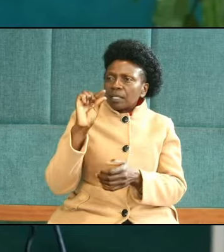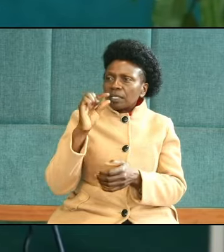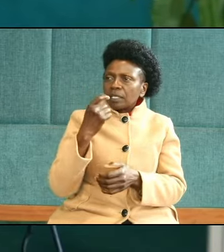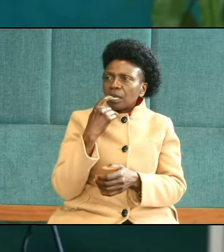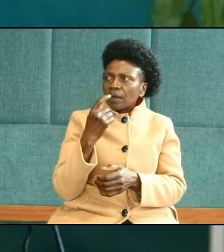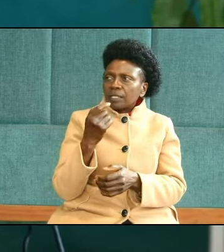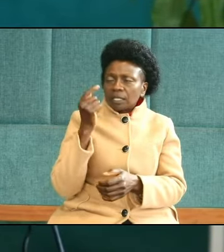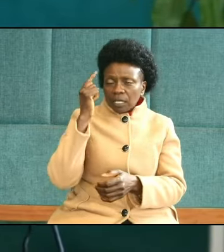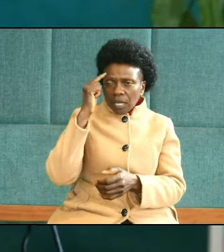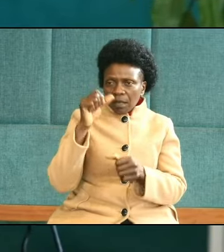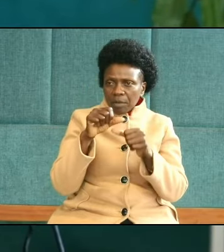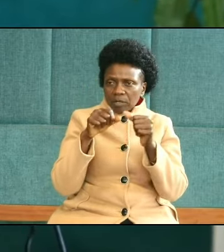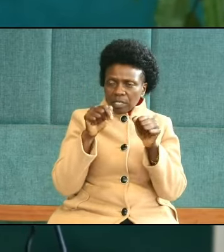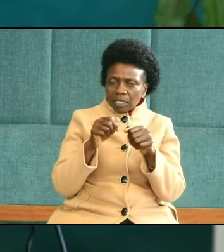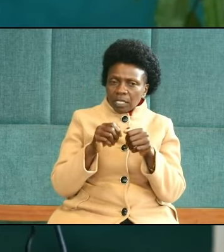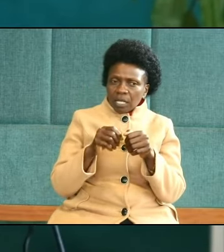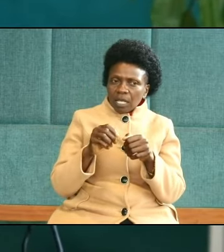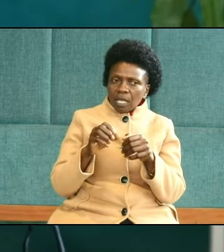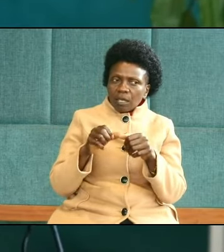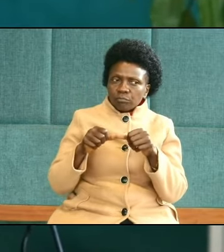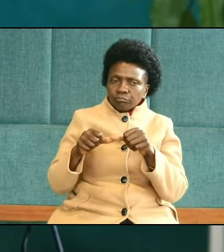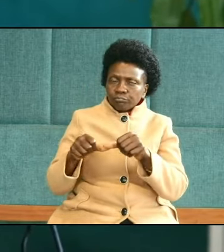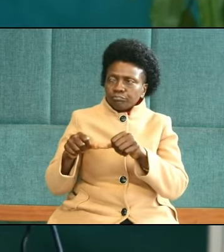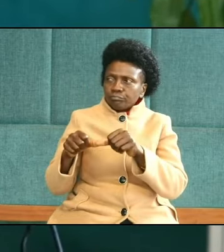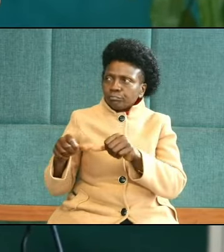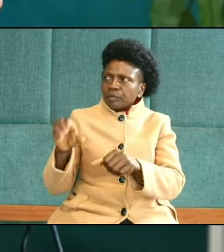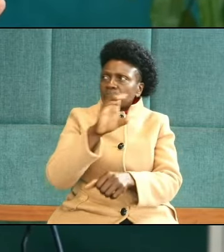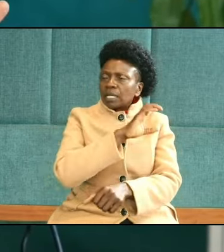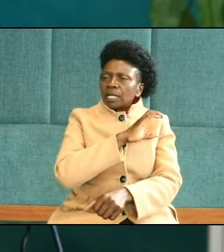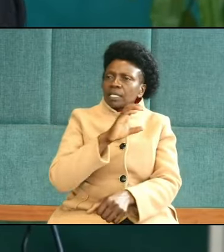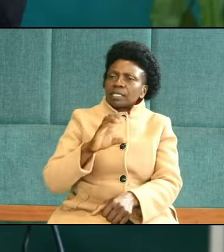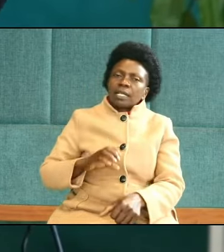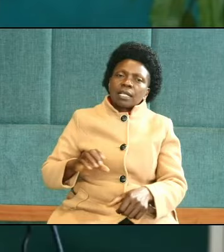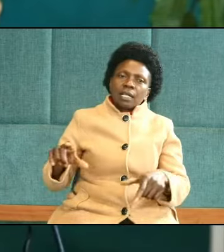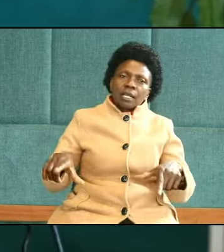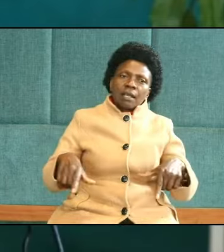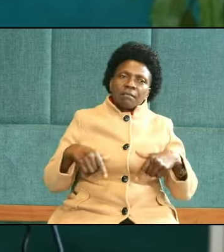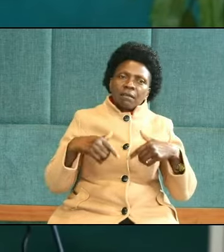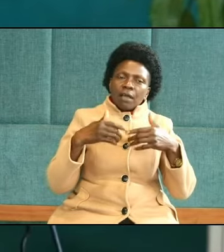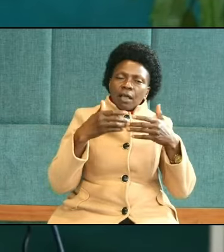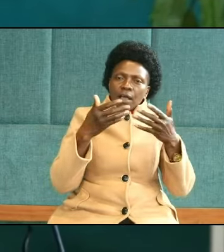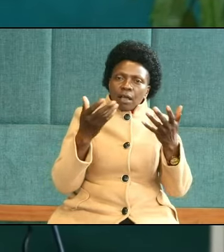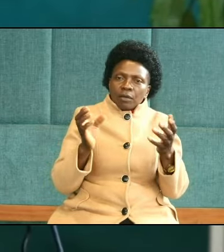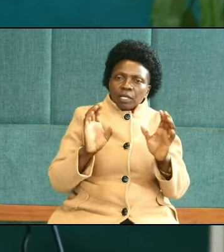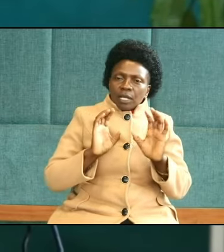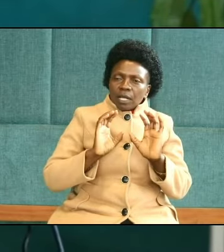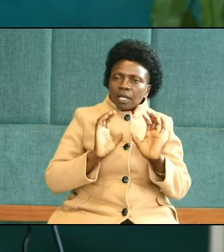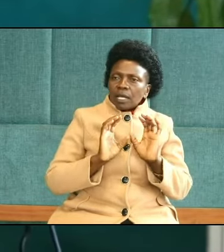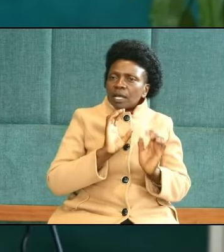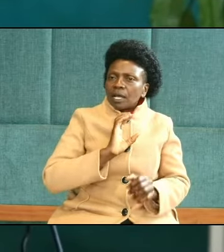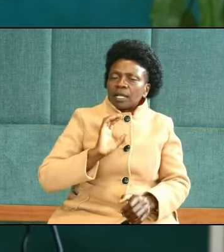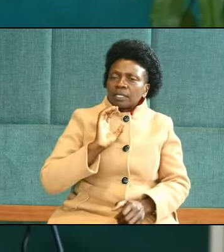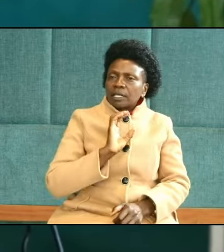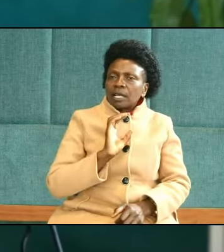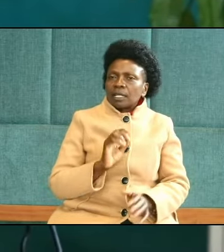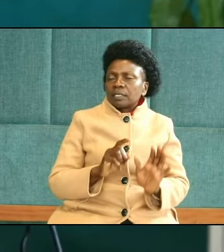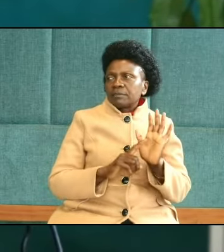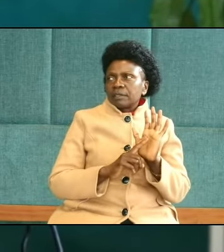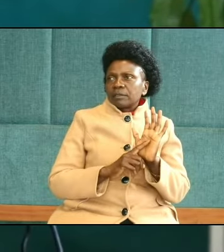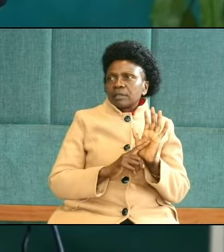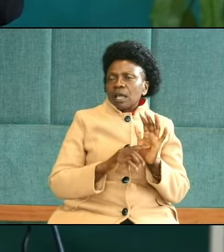So think about that, a consistent Christian life. How is the character revealed? How is my character,